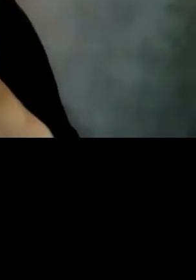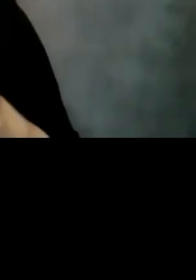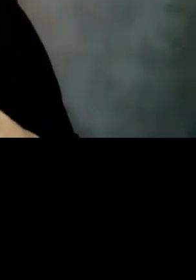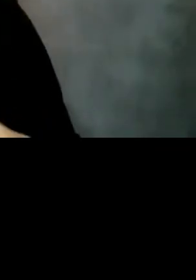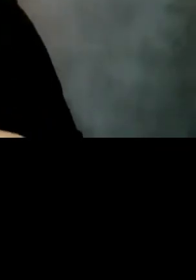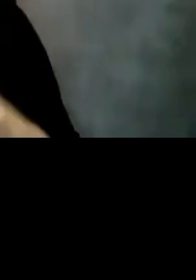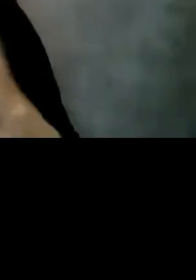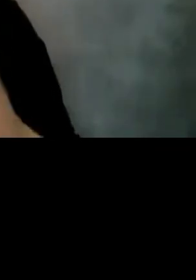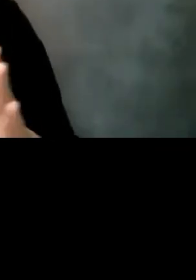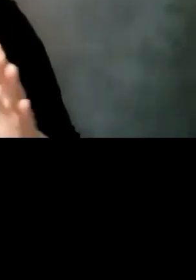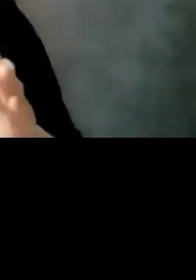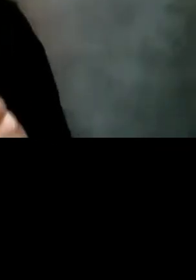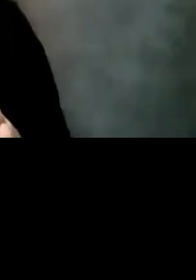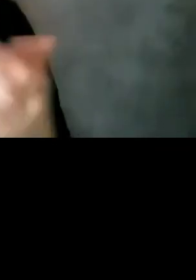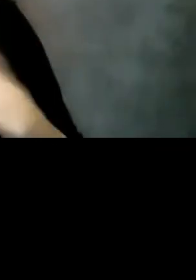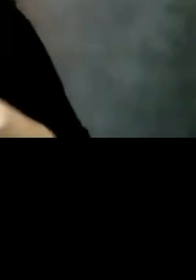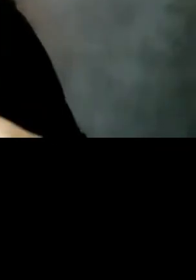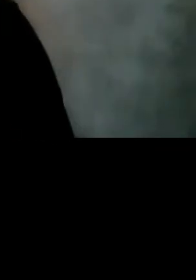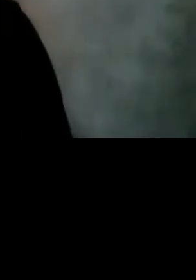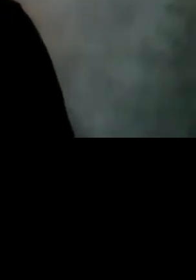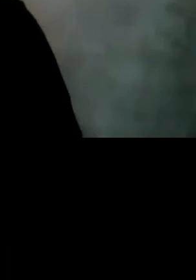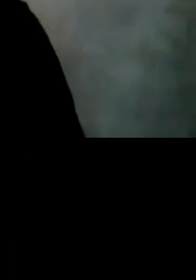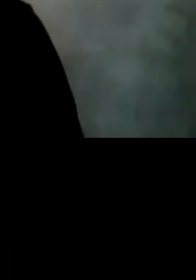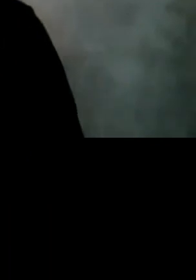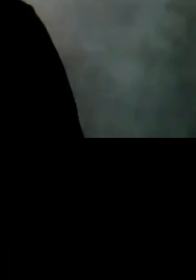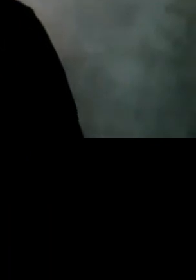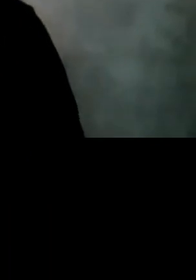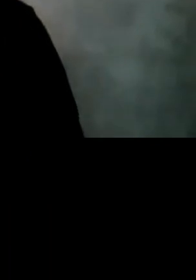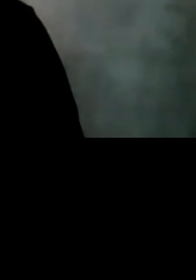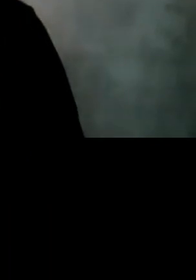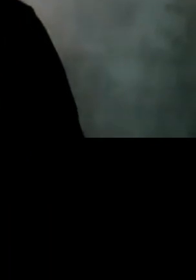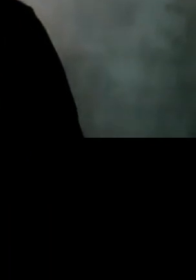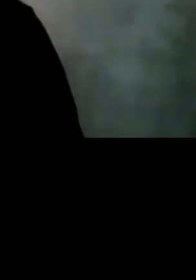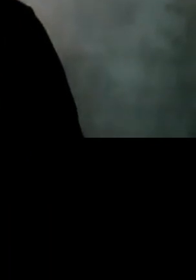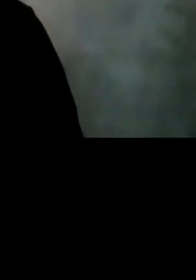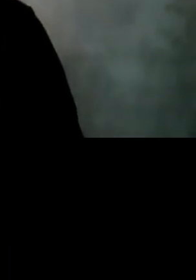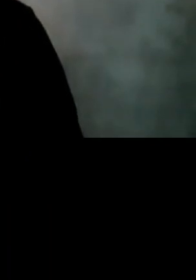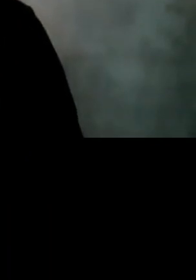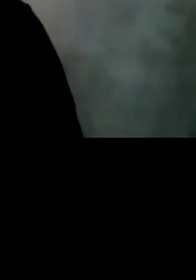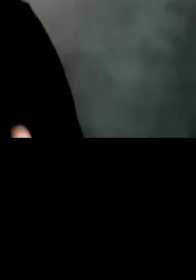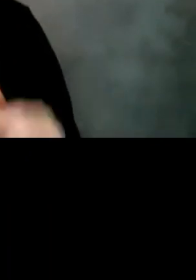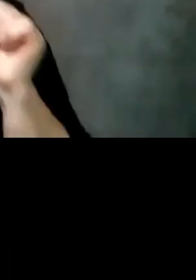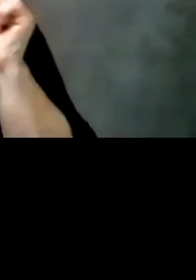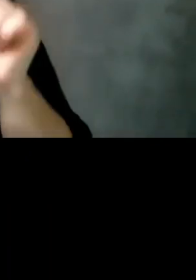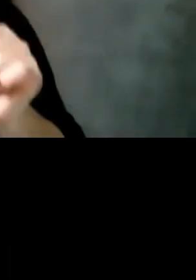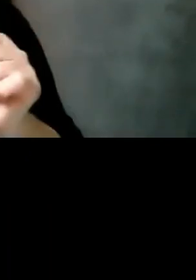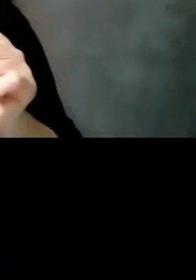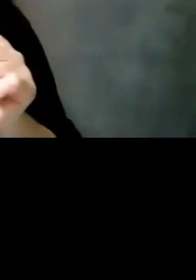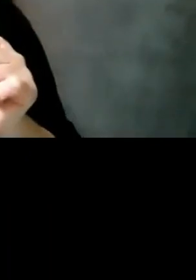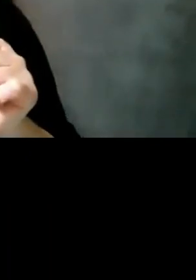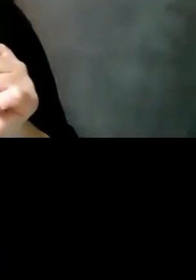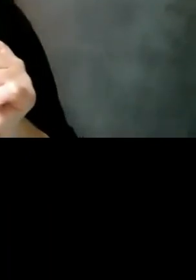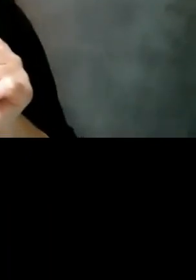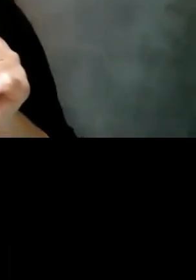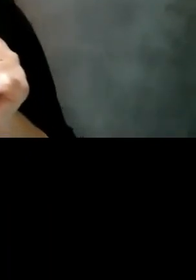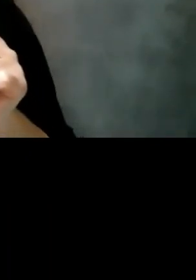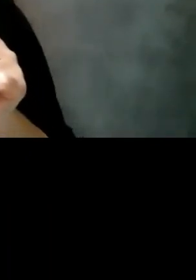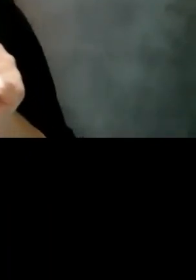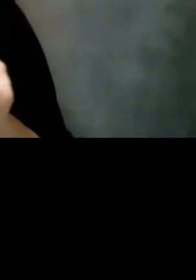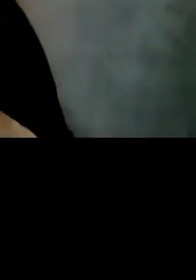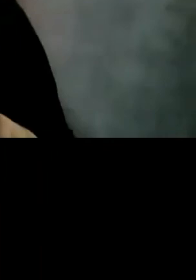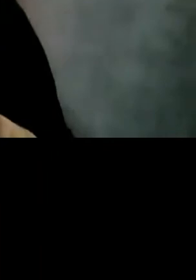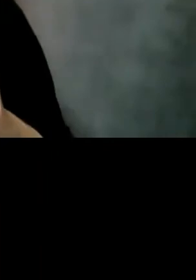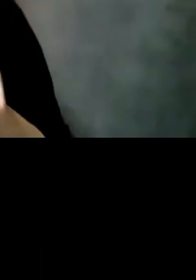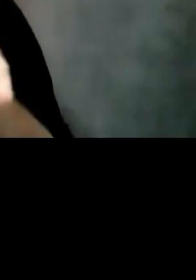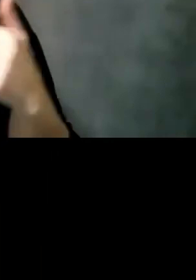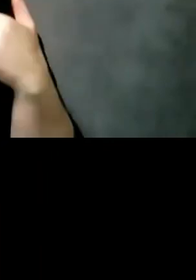for joining us today and staying on, everyone, for this time. As we said, we will have a